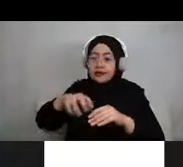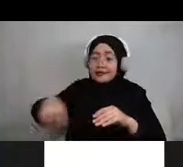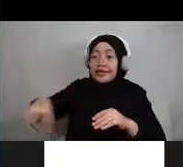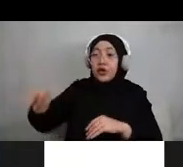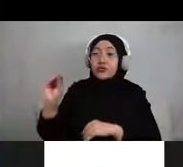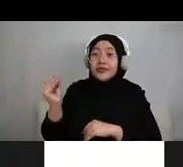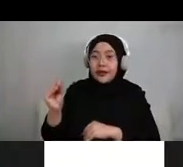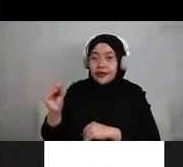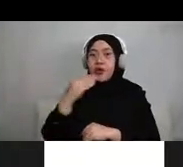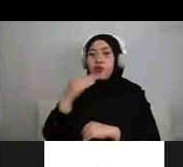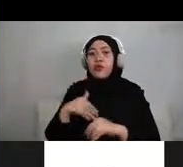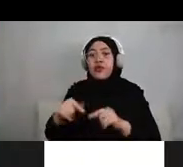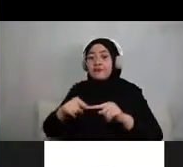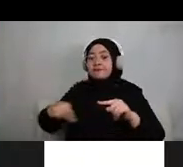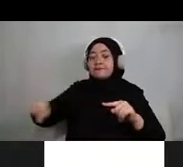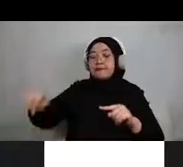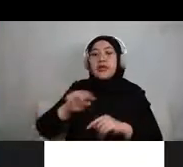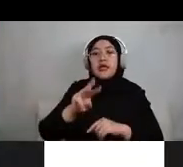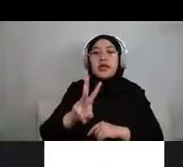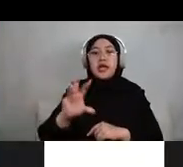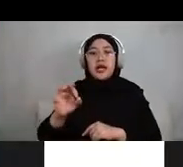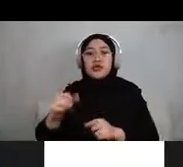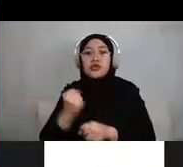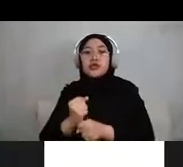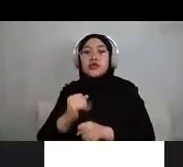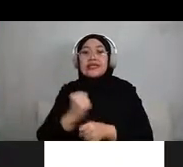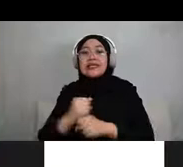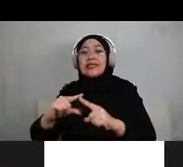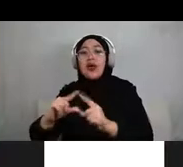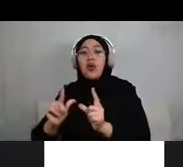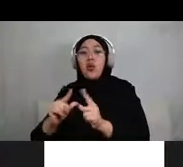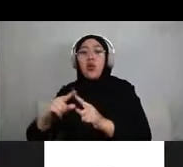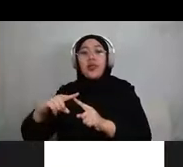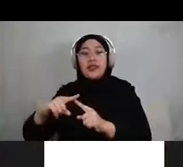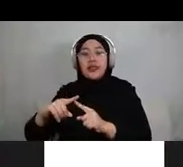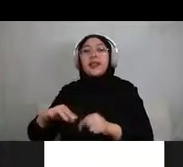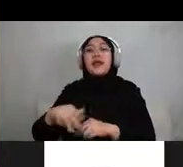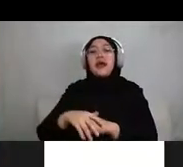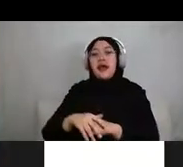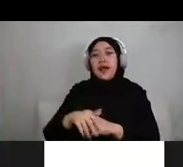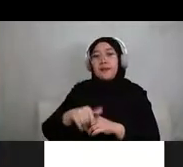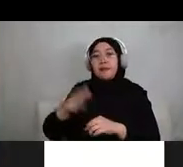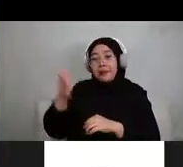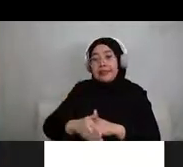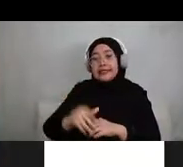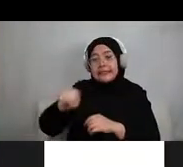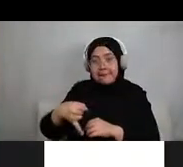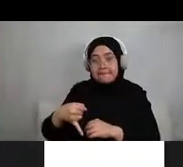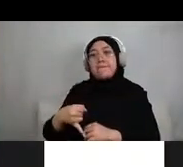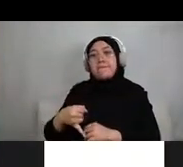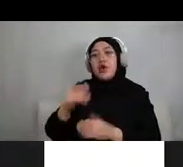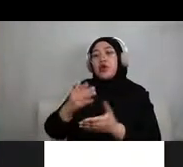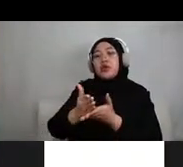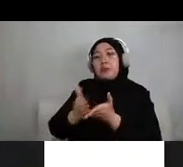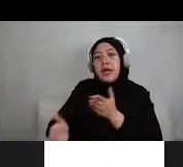300 gigawatt hours of storage capacity. And if you divide it by 2 or 3 hours of peak time, then they can get